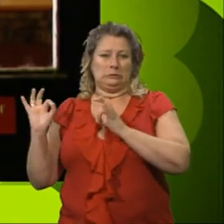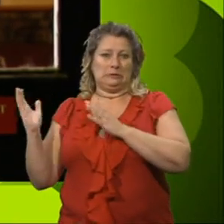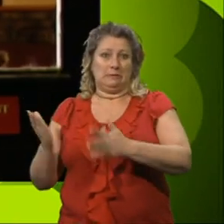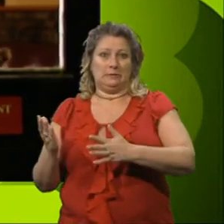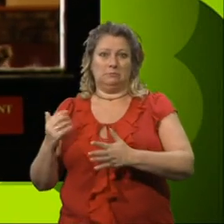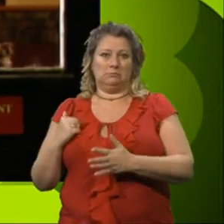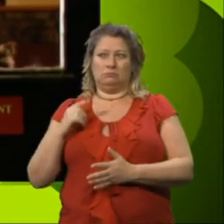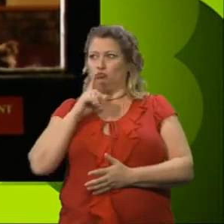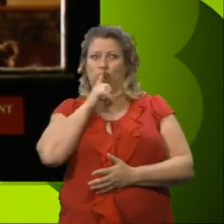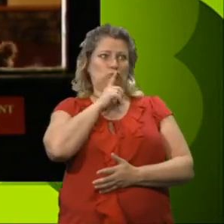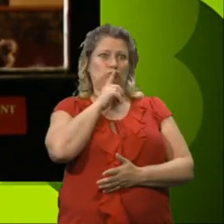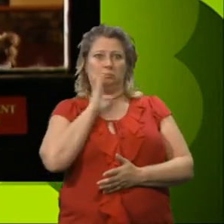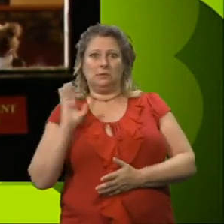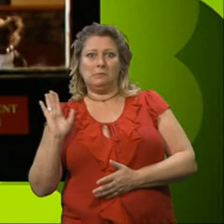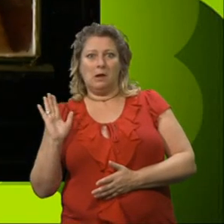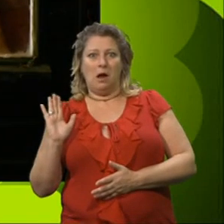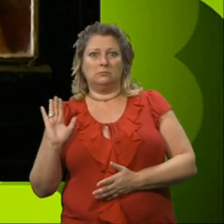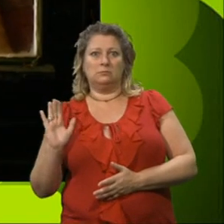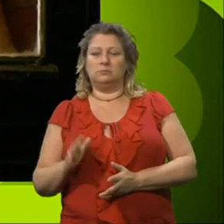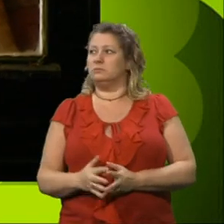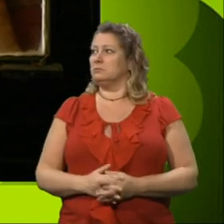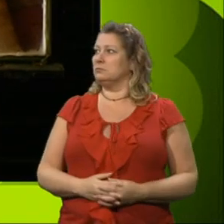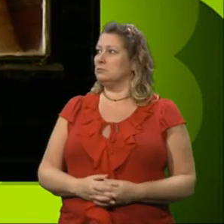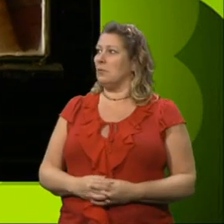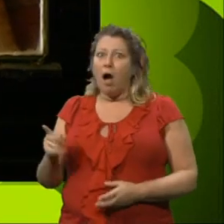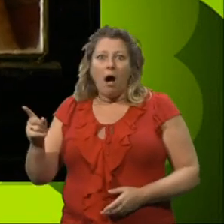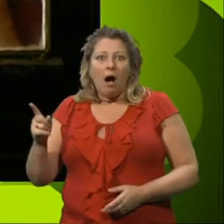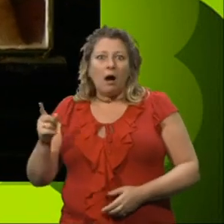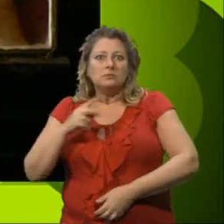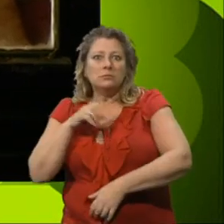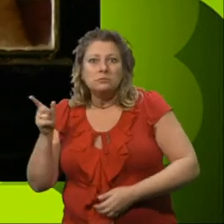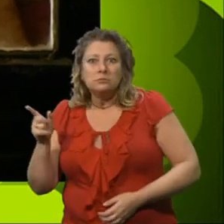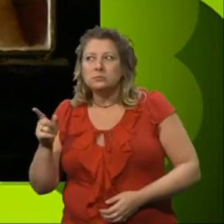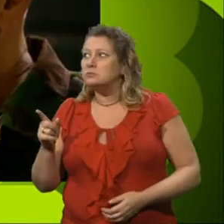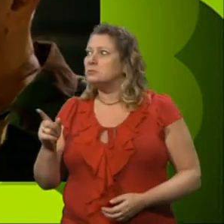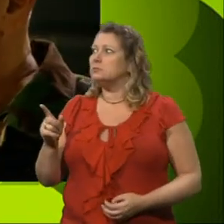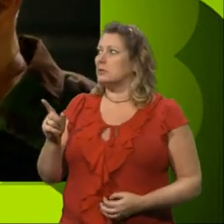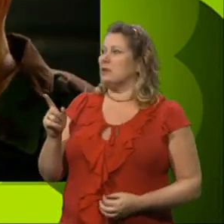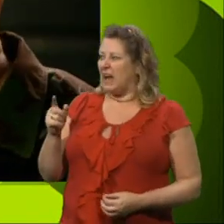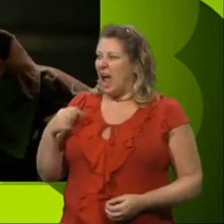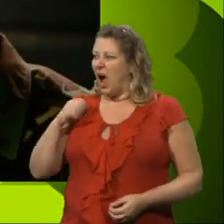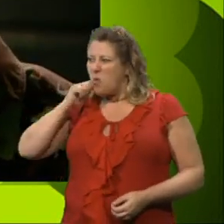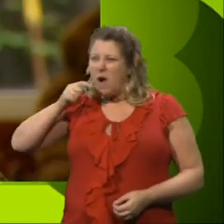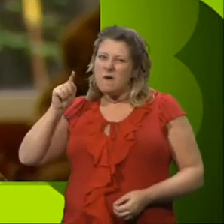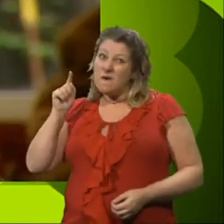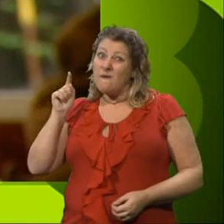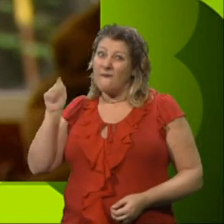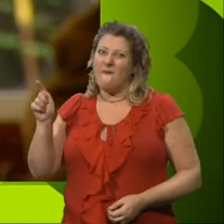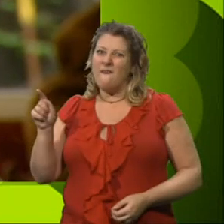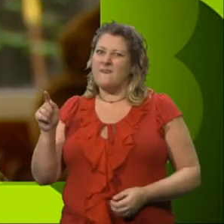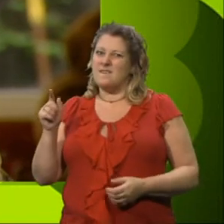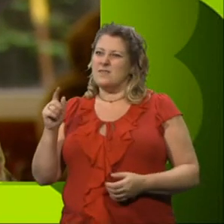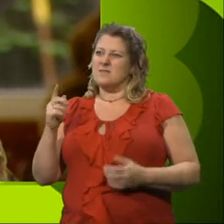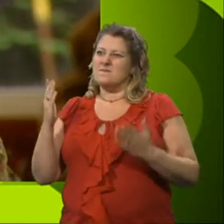it under wraps. It's Sergeant Bluster. Yes, I'm going to let the Colonel have it at the